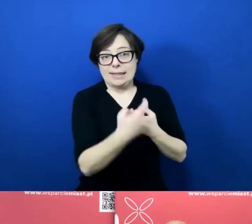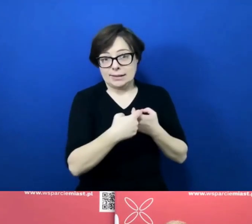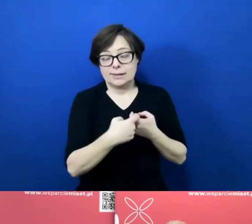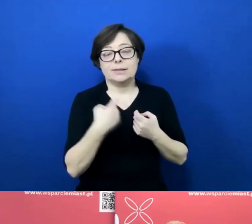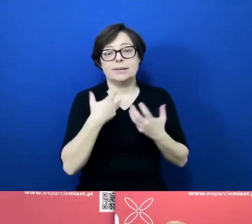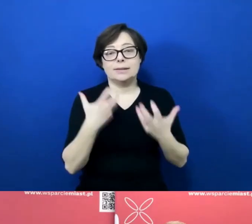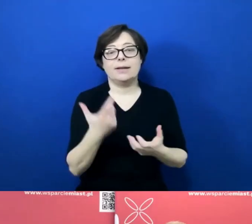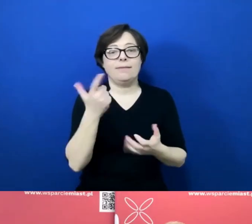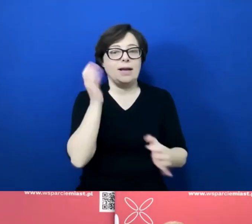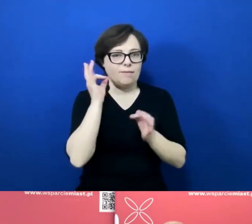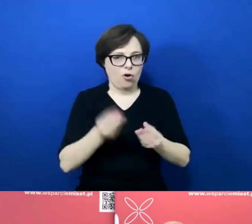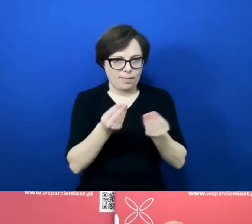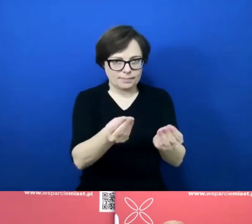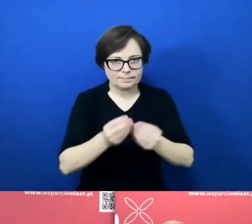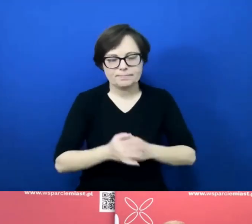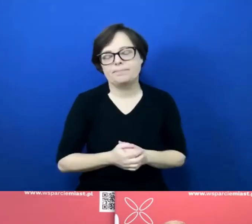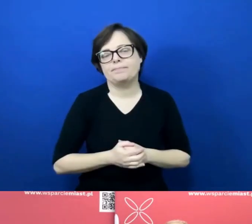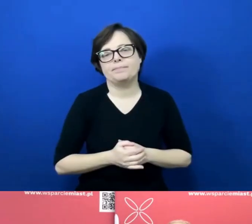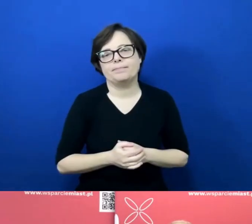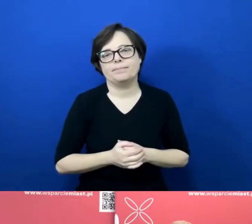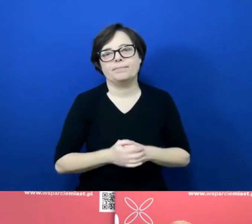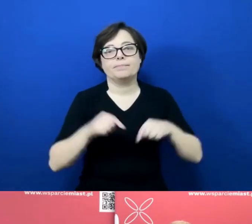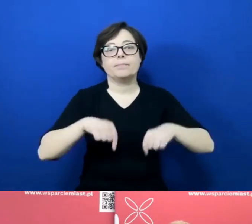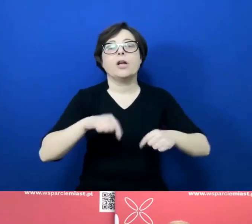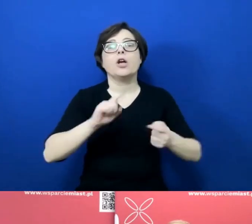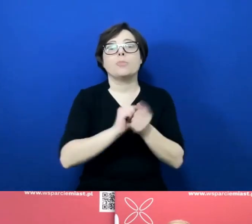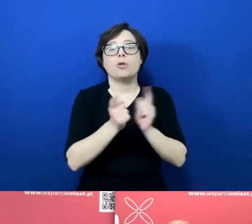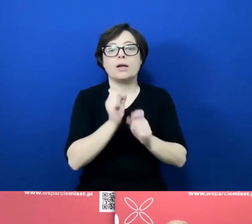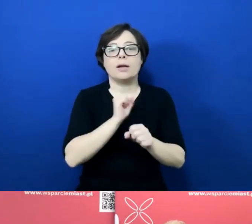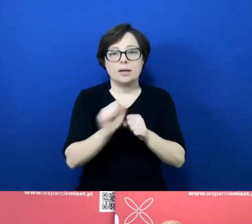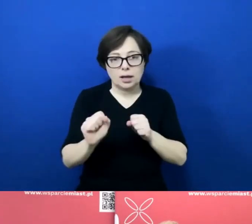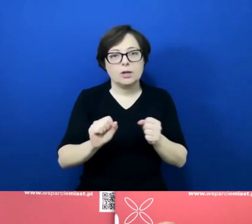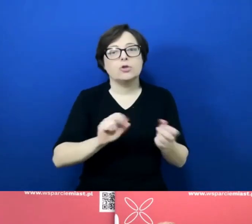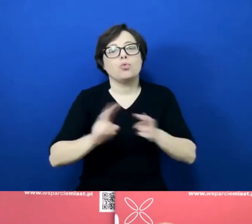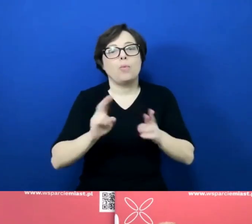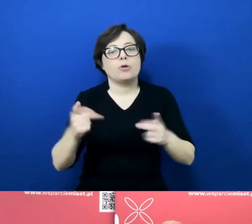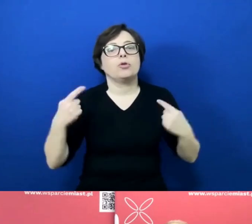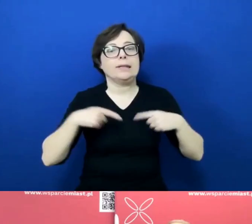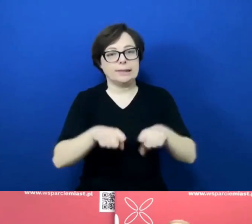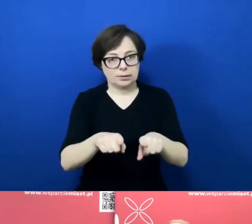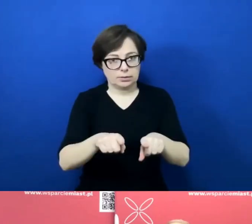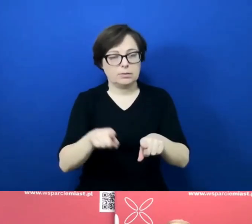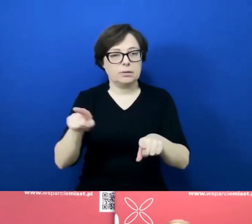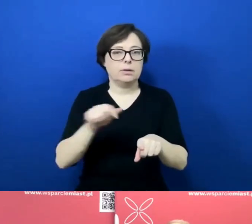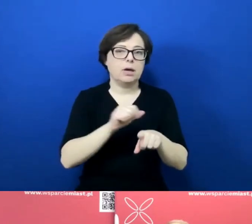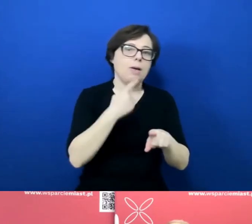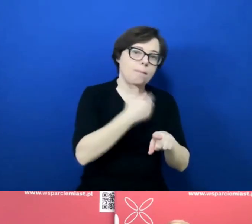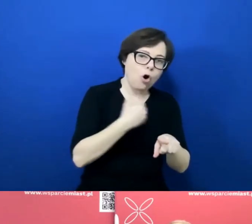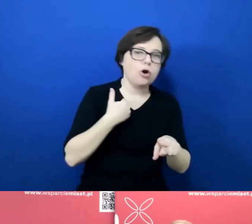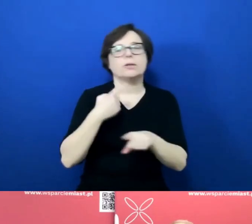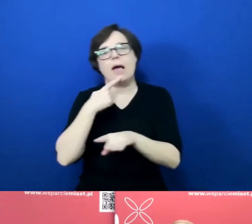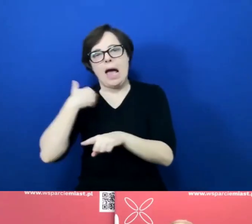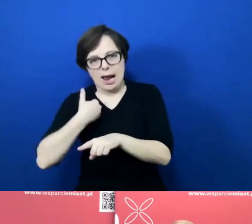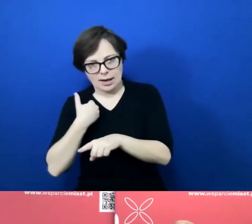those who have just joined us, two pieces of information. Our meeting is translated simultaneously